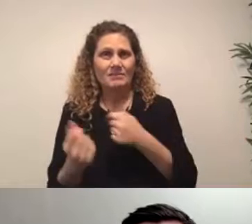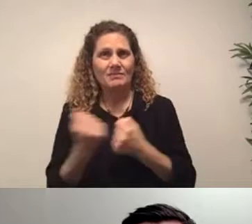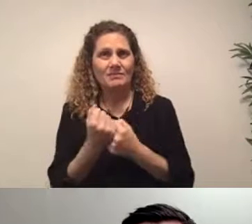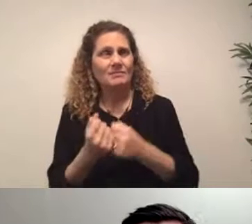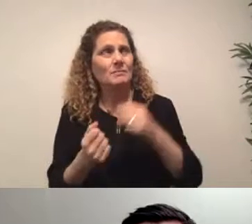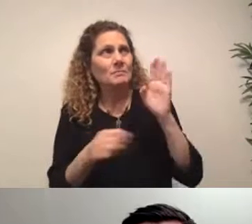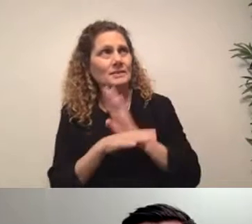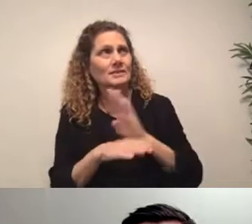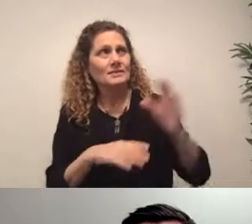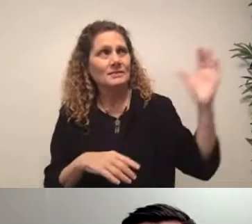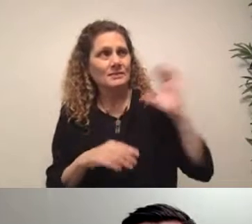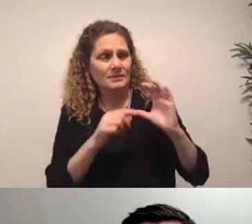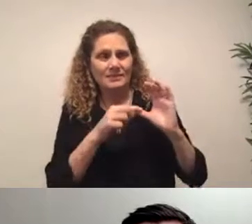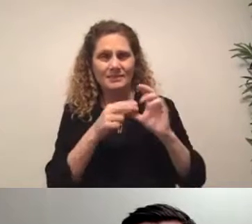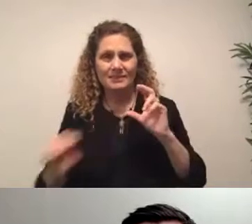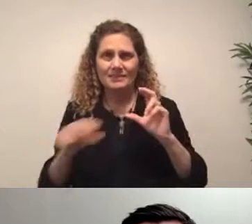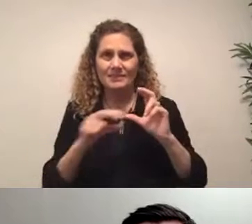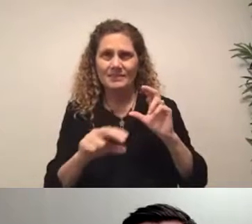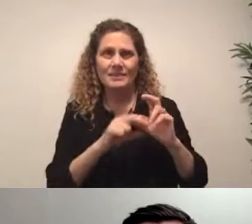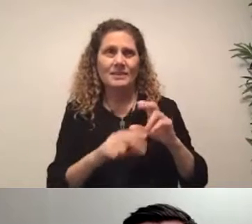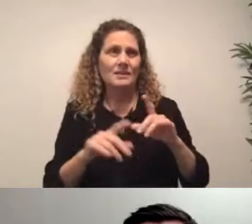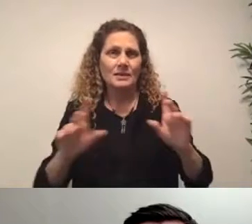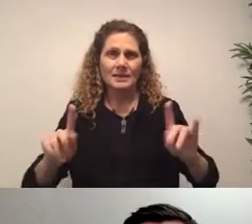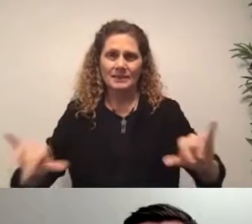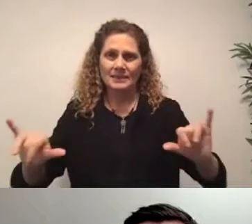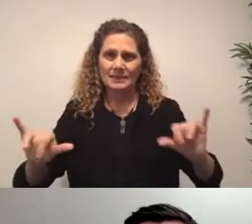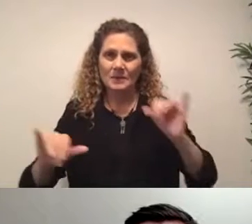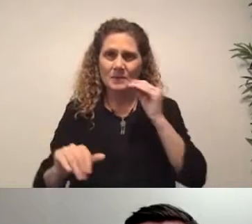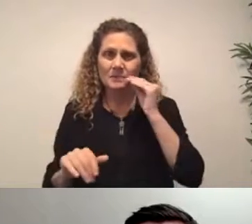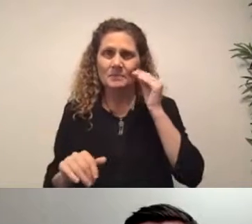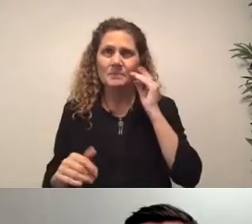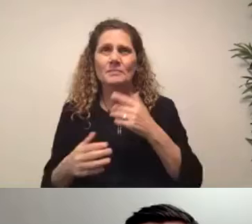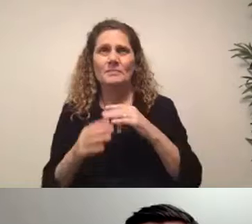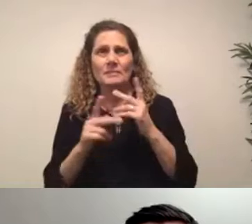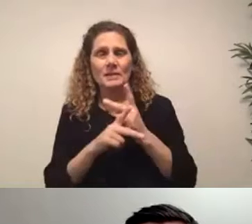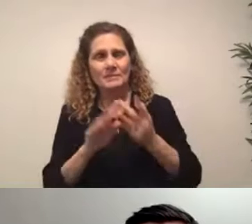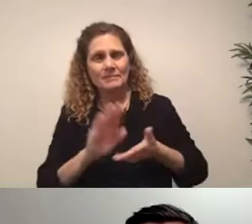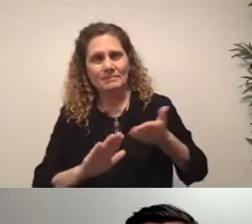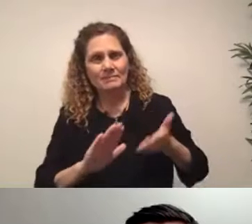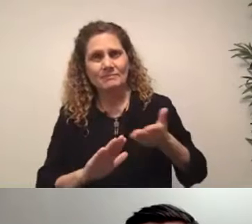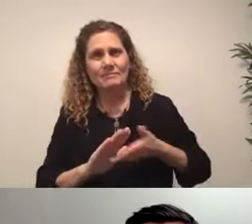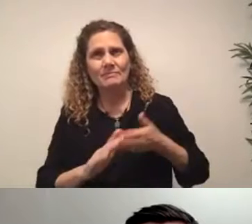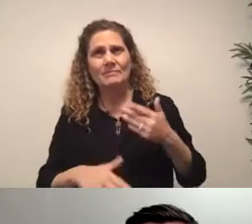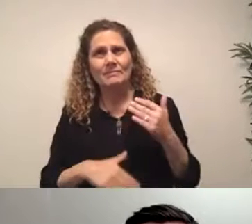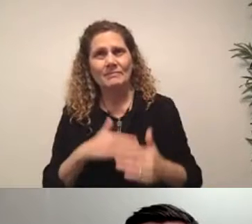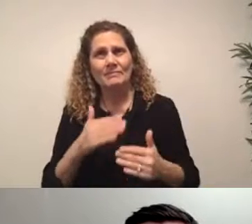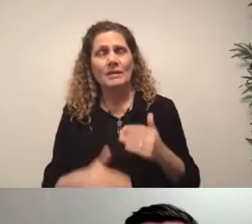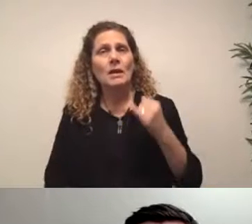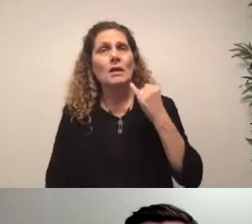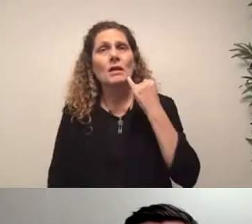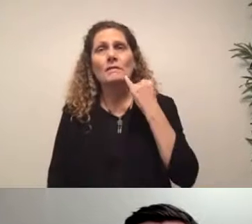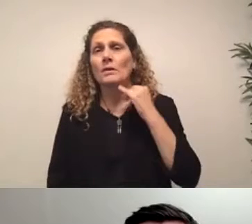homes. We know that there is a crisis waiting for us in the new year if we do not receive the resources